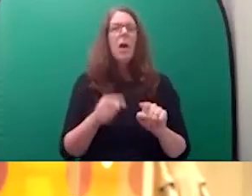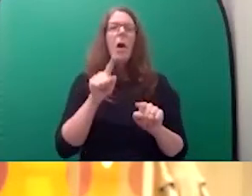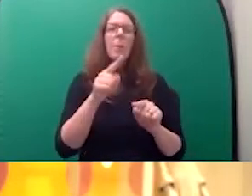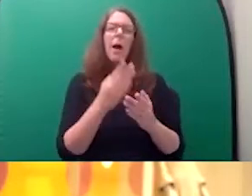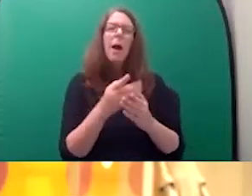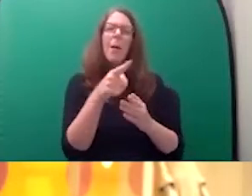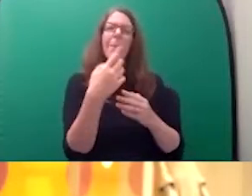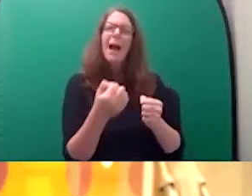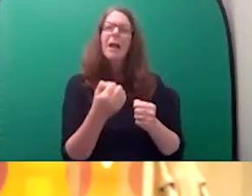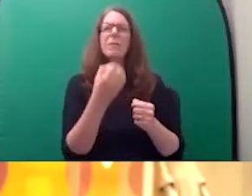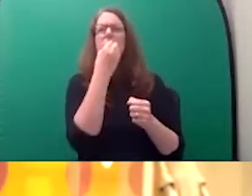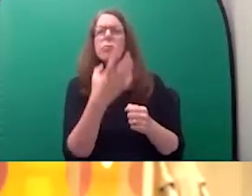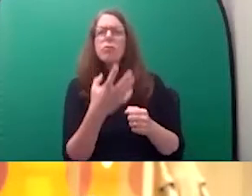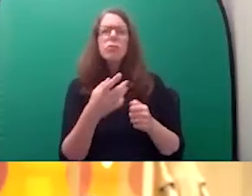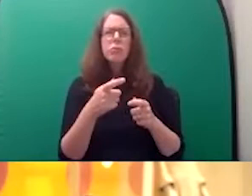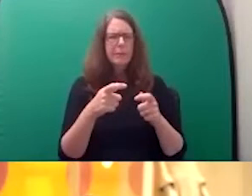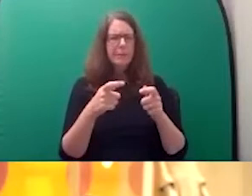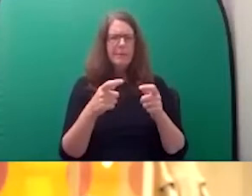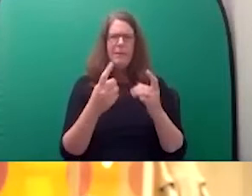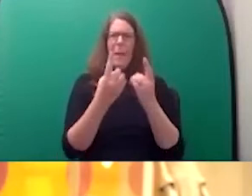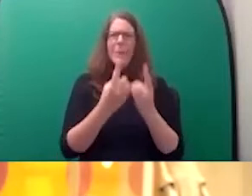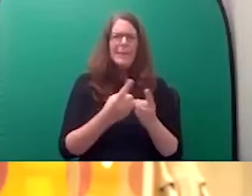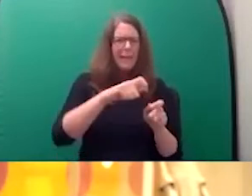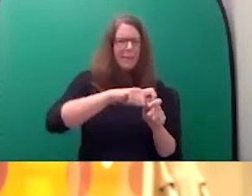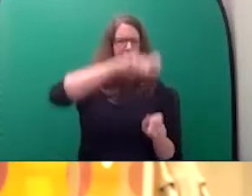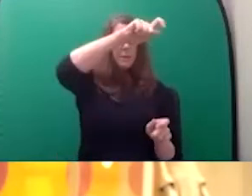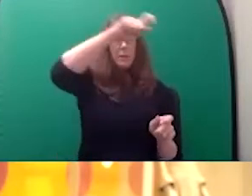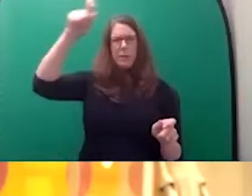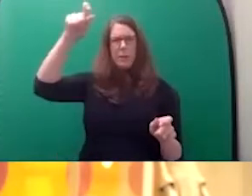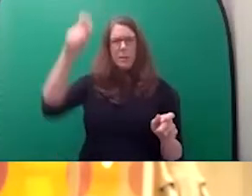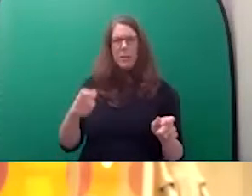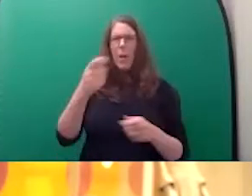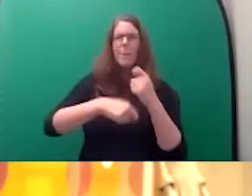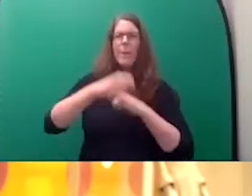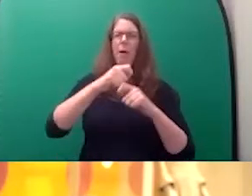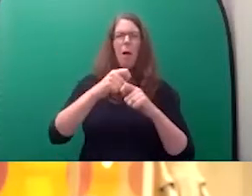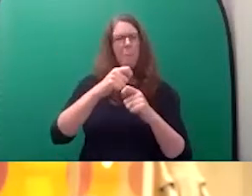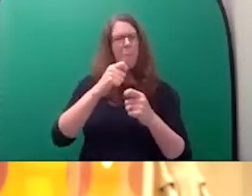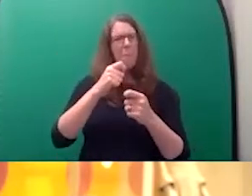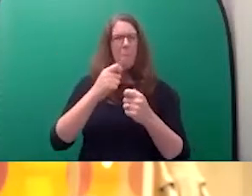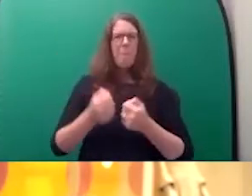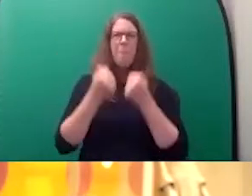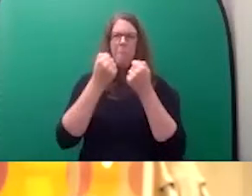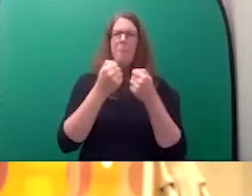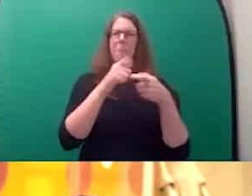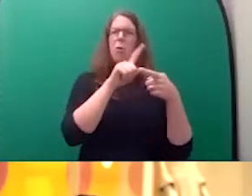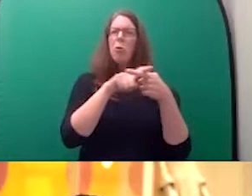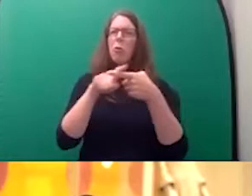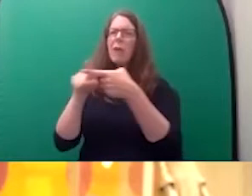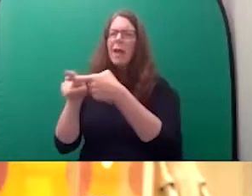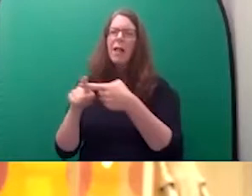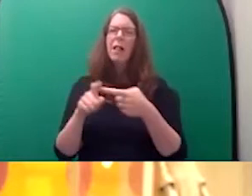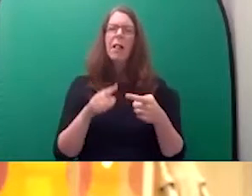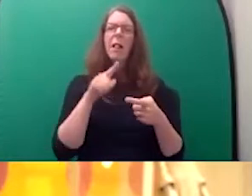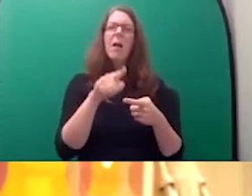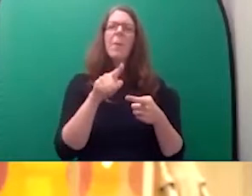pieces that were, which are the central sort of structure of the closed rail, were inspired by